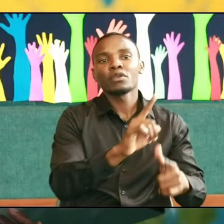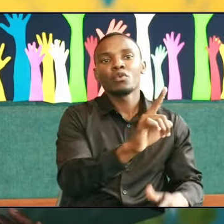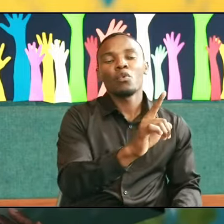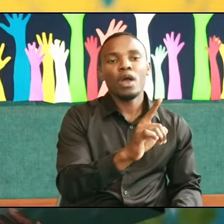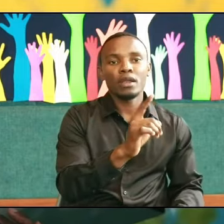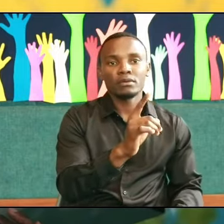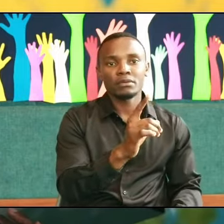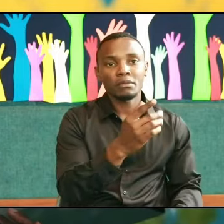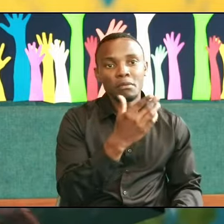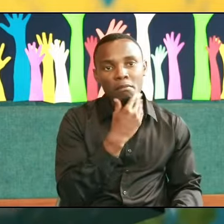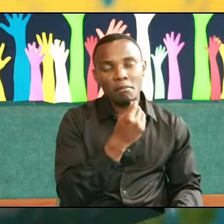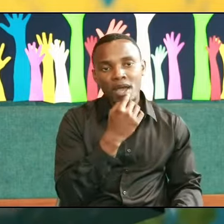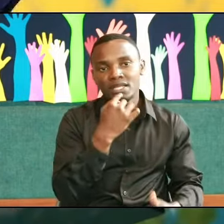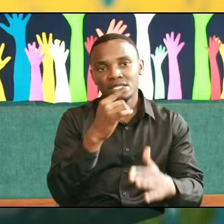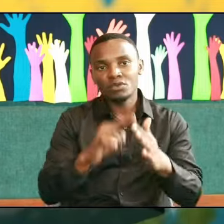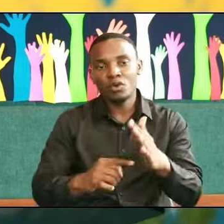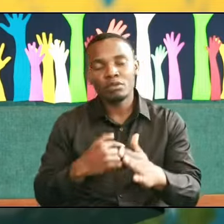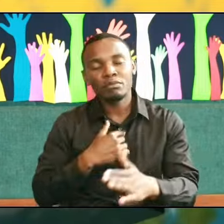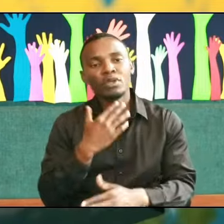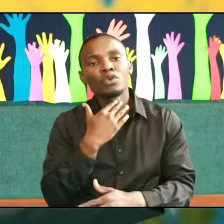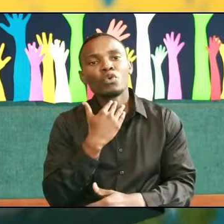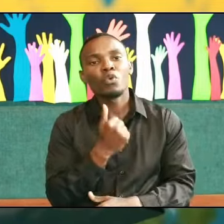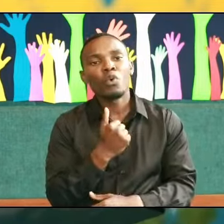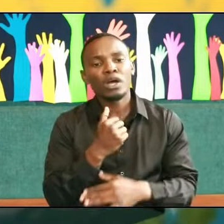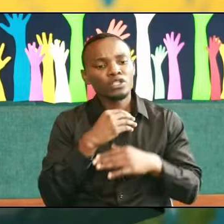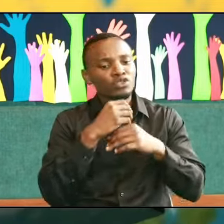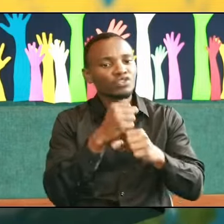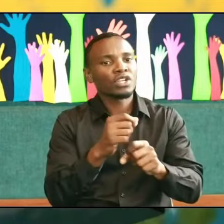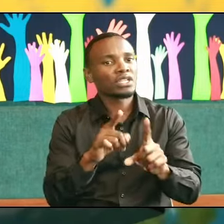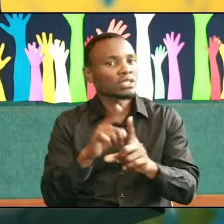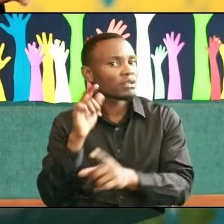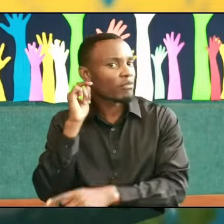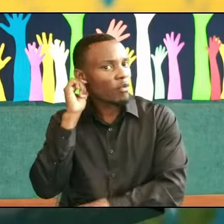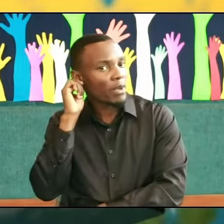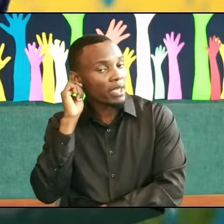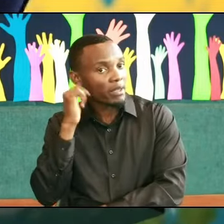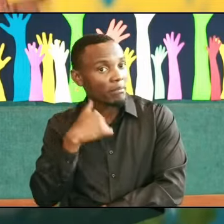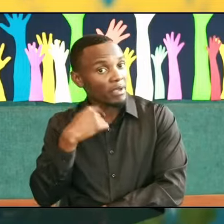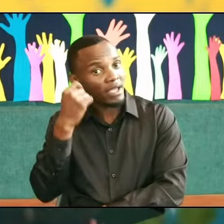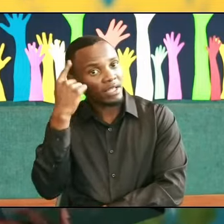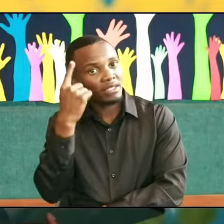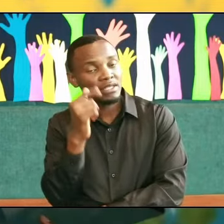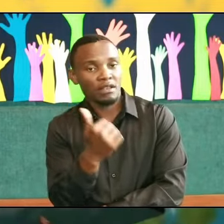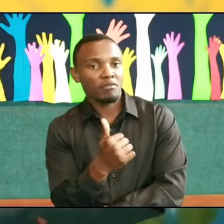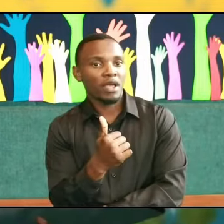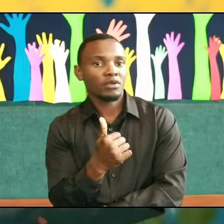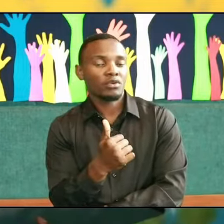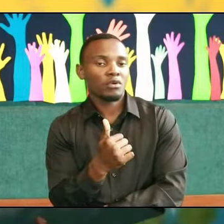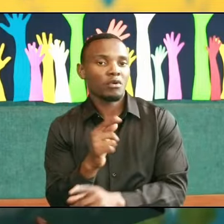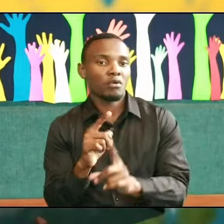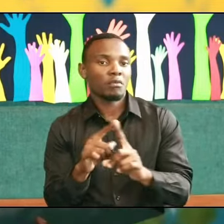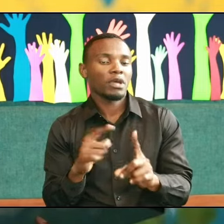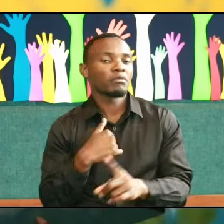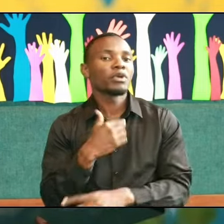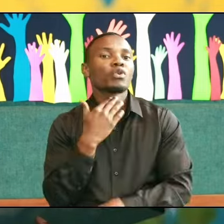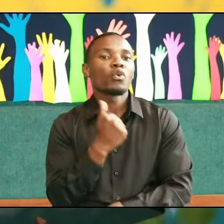obey. I don't know, I don't understand, but I just want to trust and obey. Do what God wants me to do.